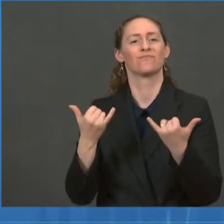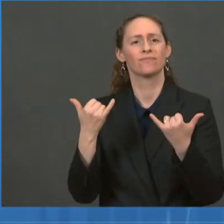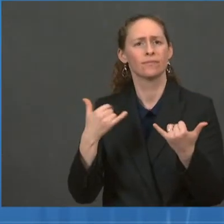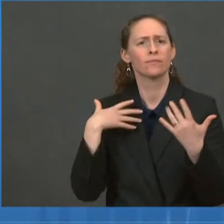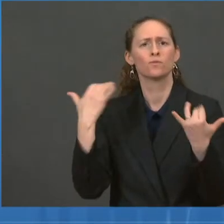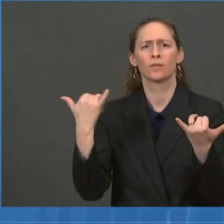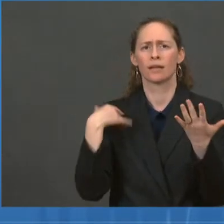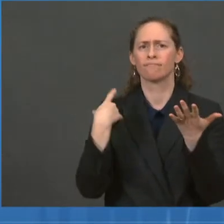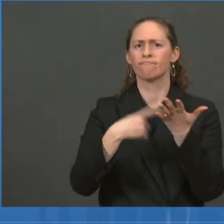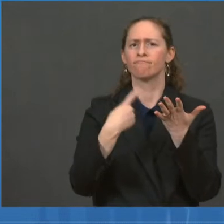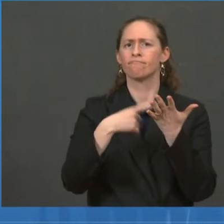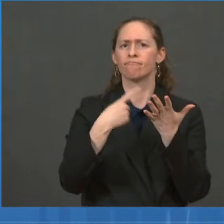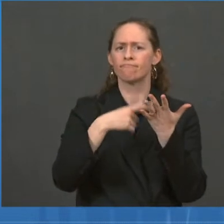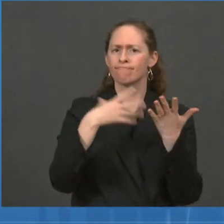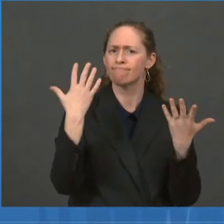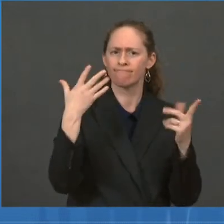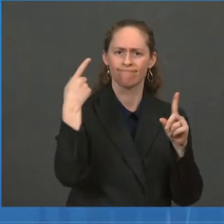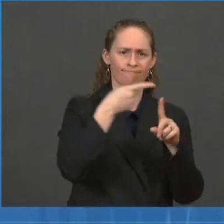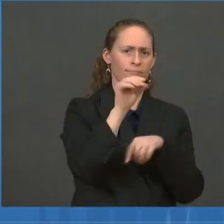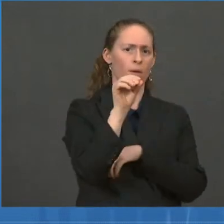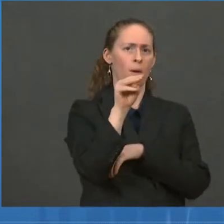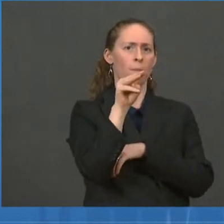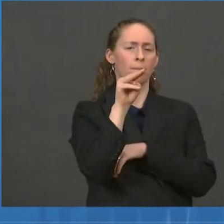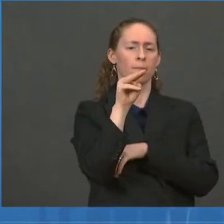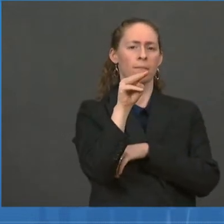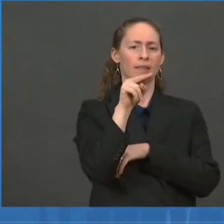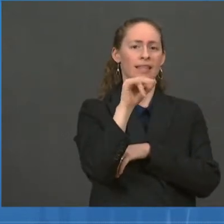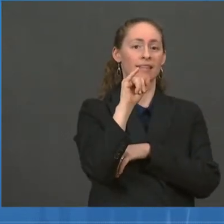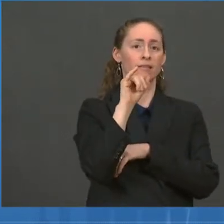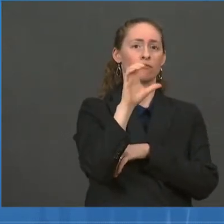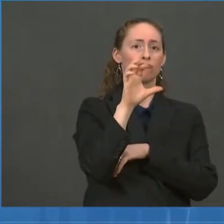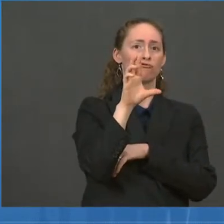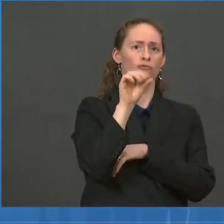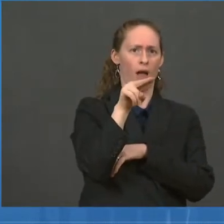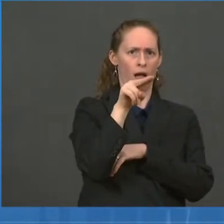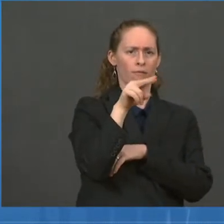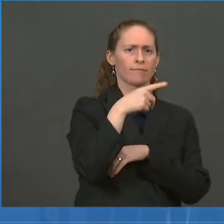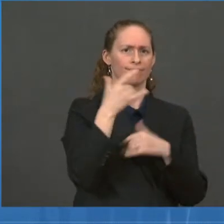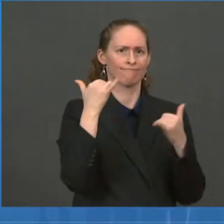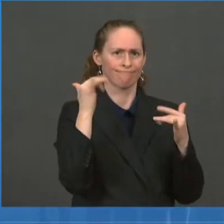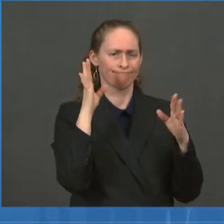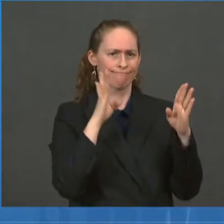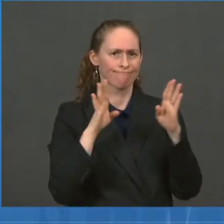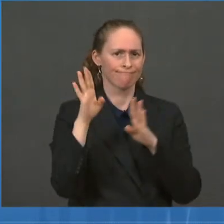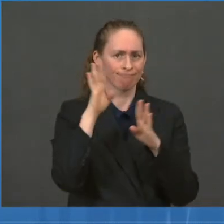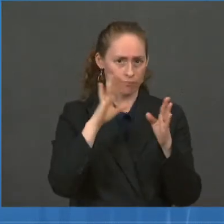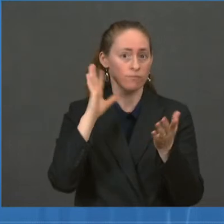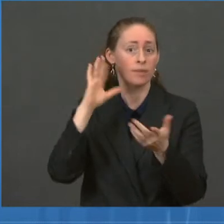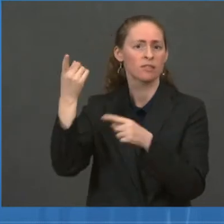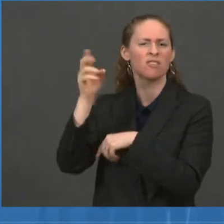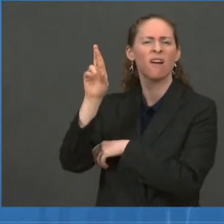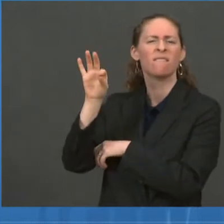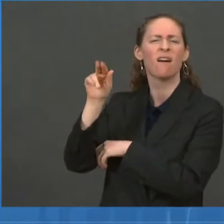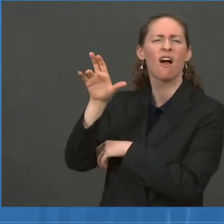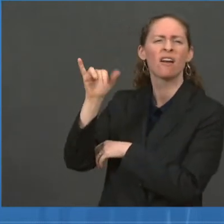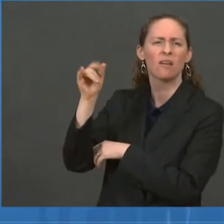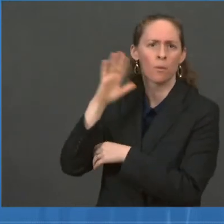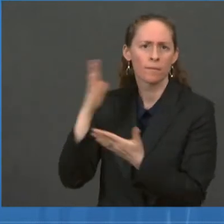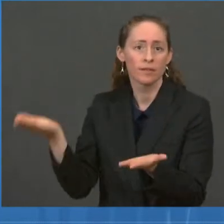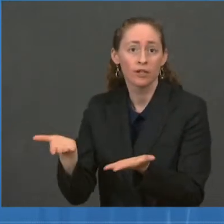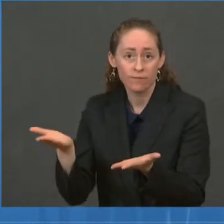Walensky to share the latest on what we know about the variant and what we're doing to be prepared for it in the